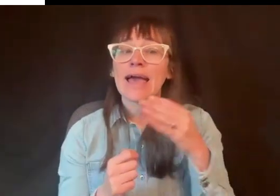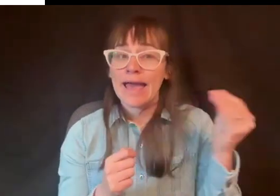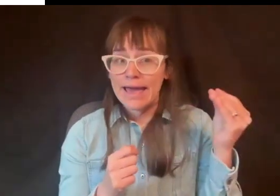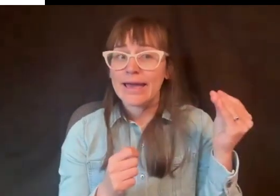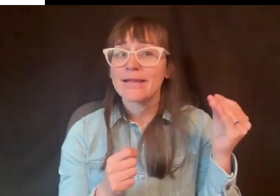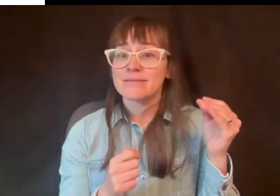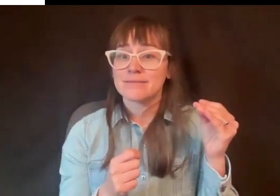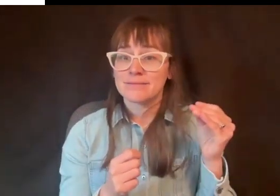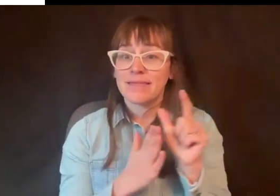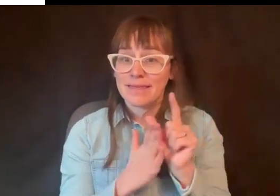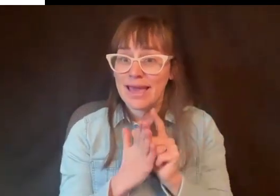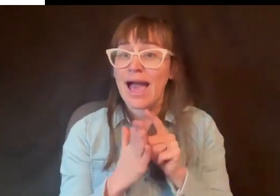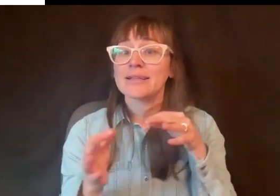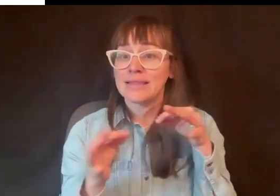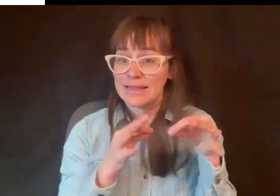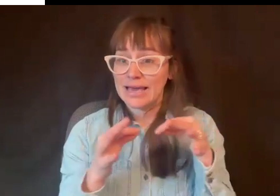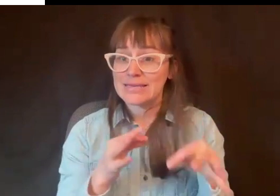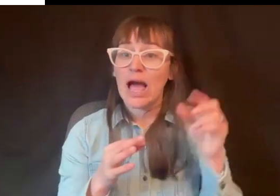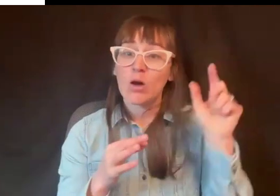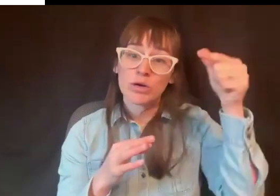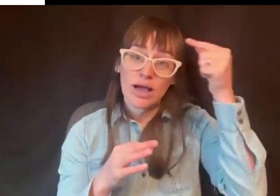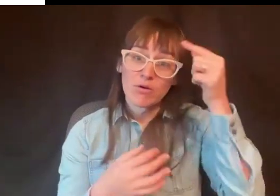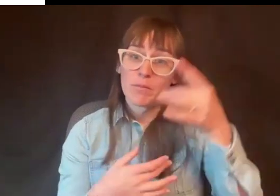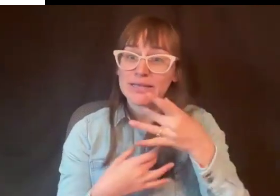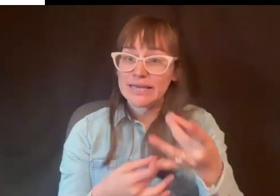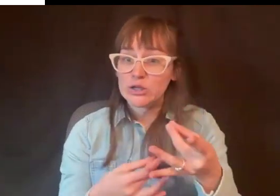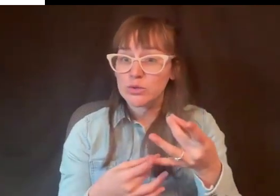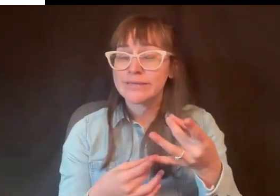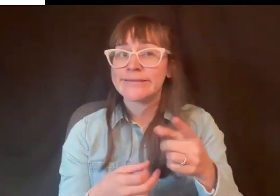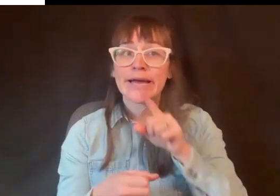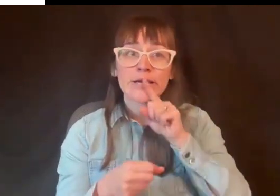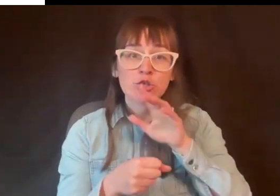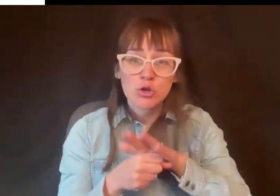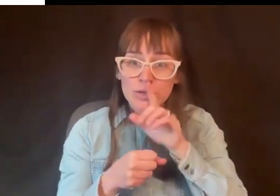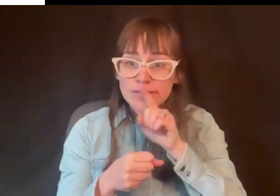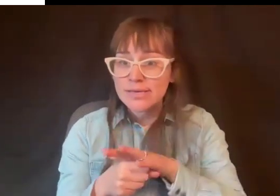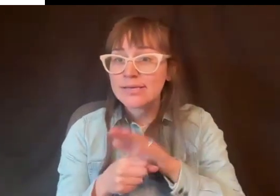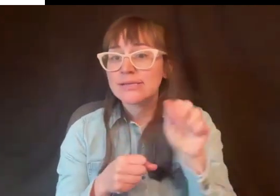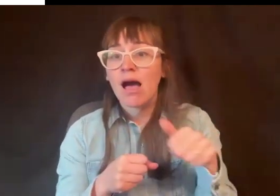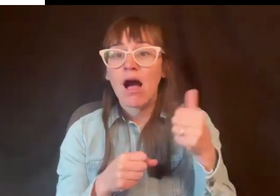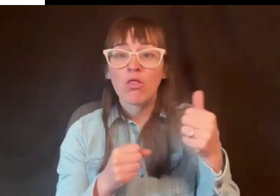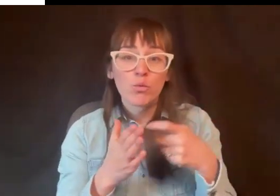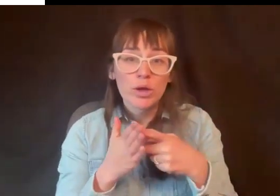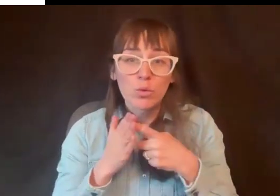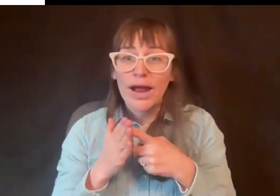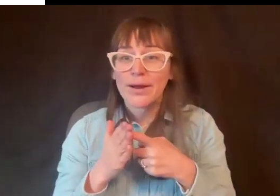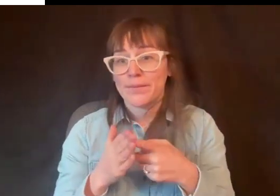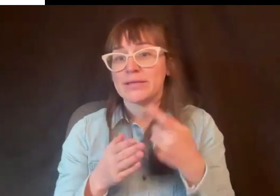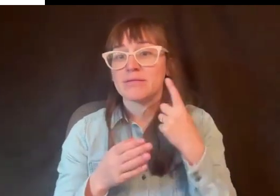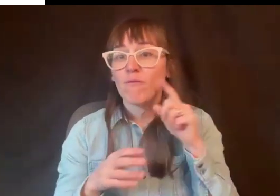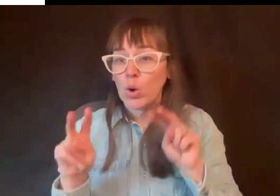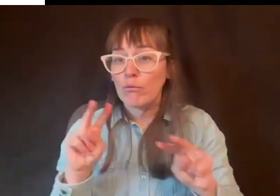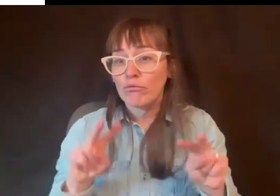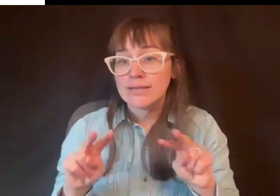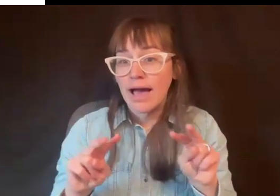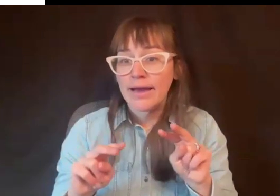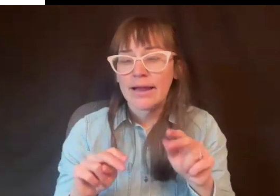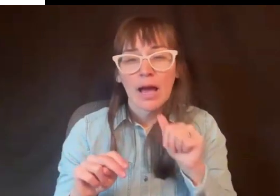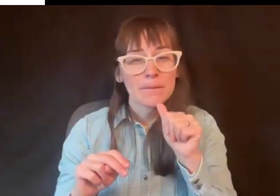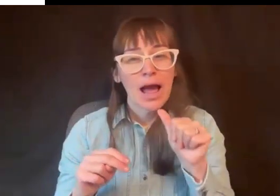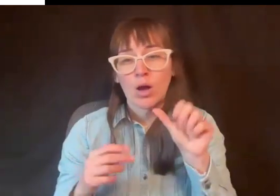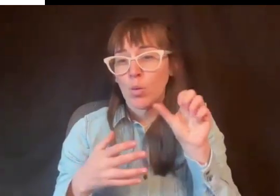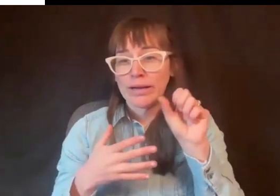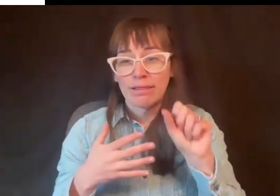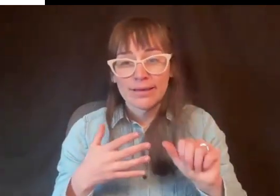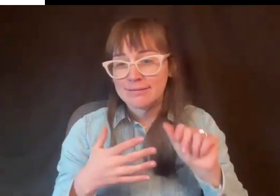the governmental interests in the form of assurances and other requirements in oversight in this area. I won't list all of them here,